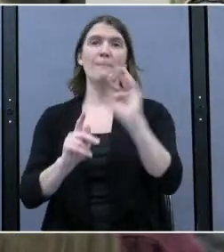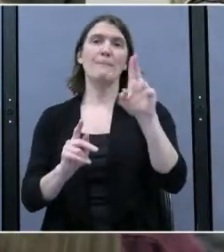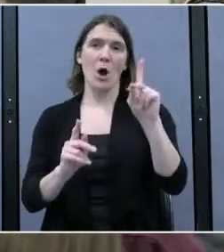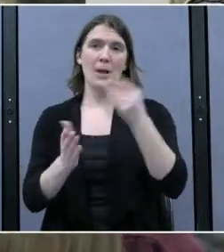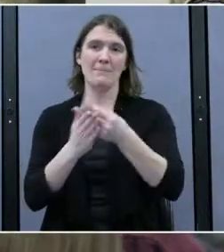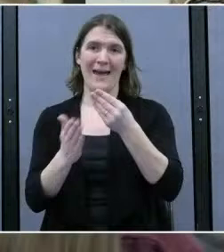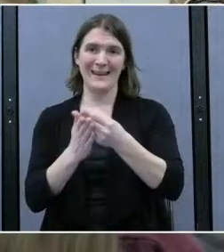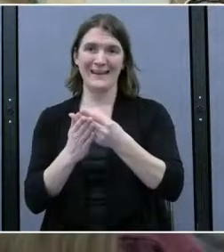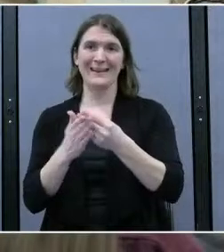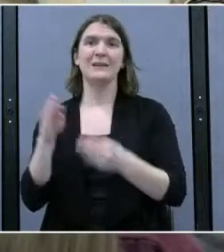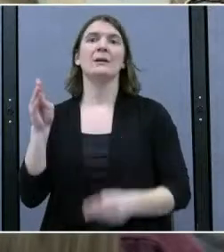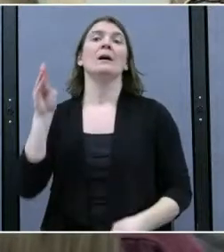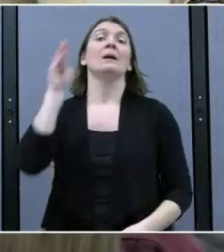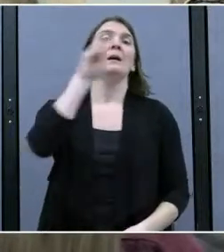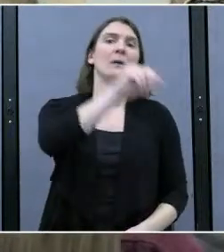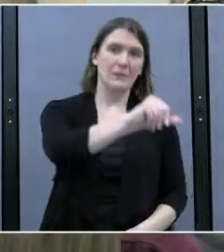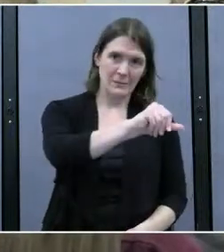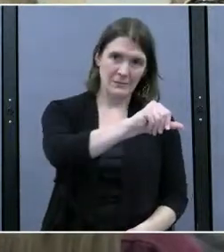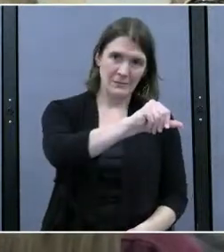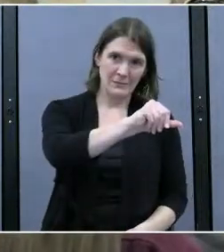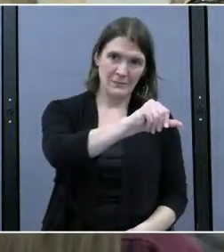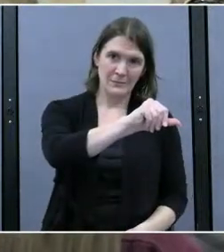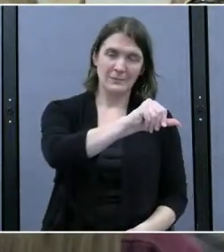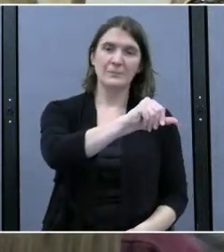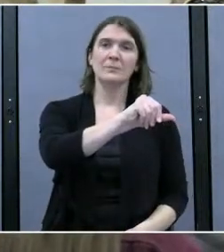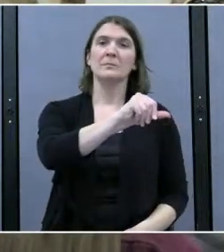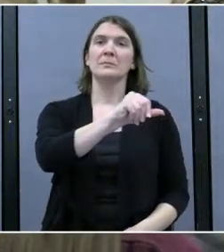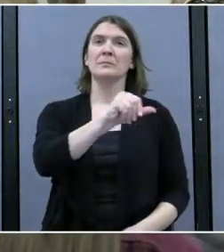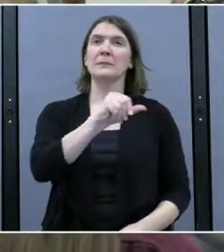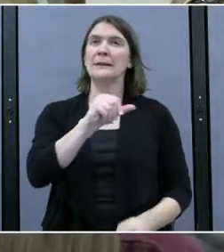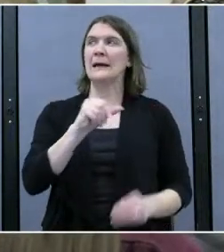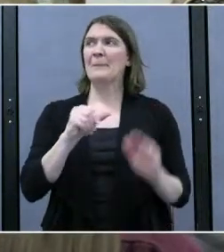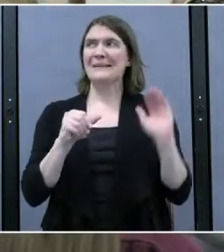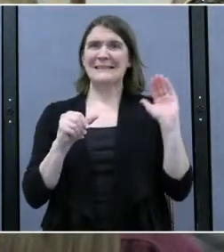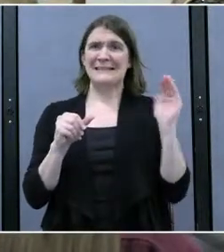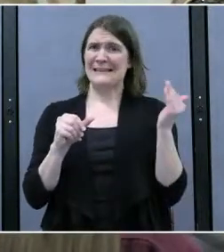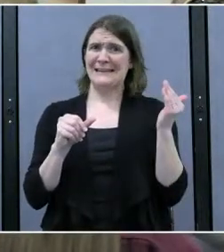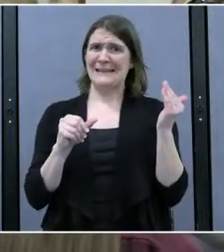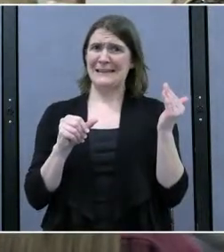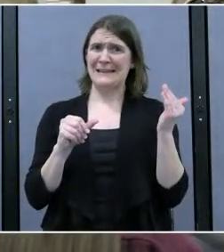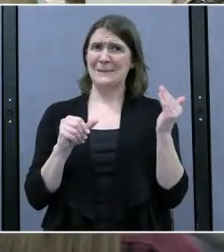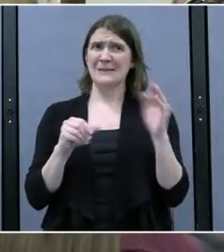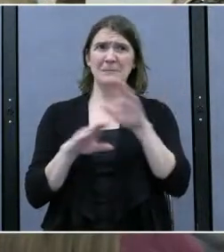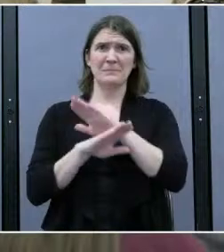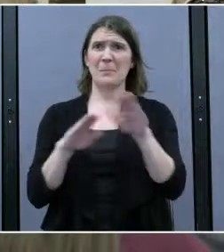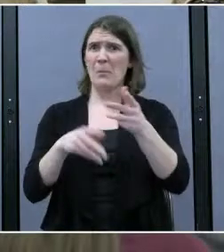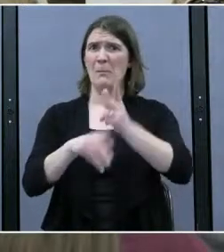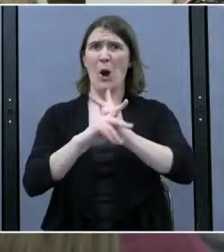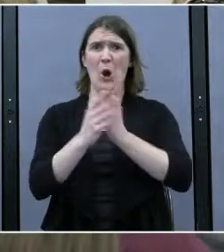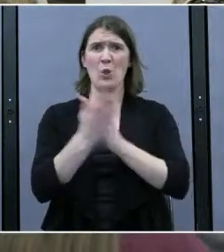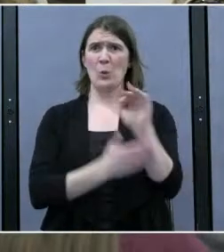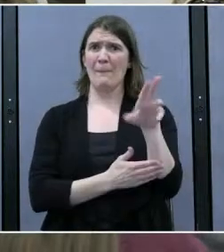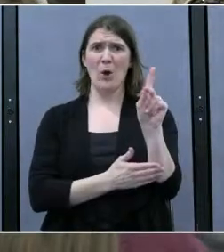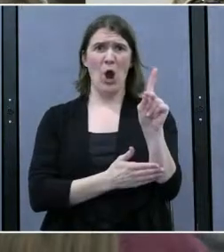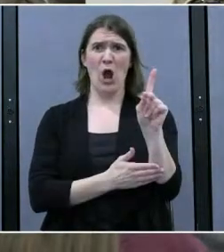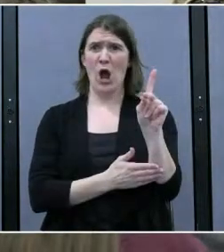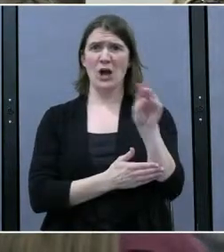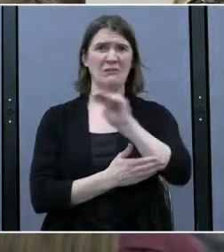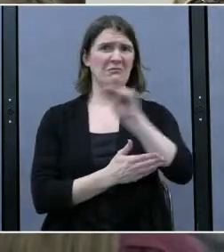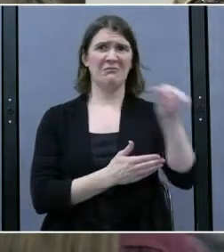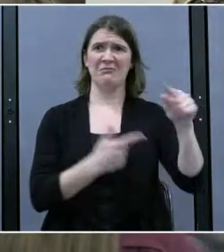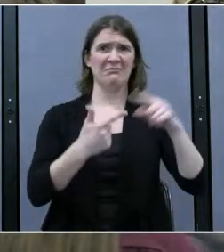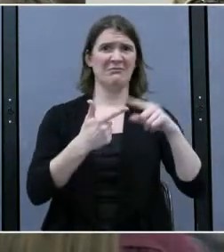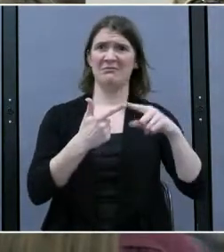the deficit. And I think what I'm hearing tonight is that there would be no borrowing money through bonding to refund the